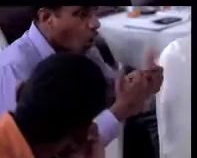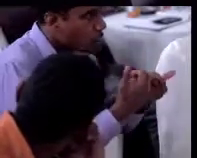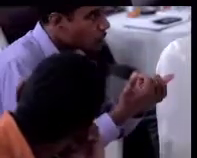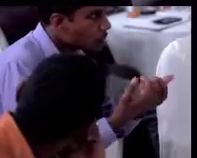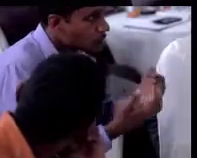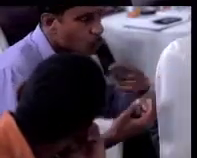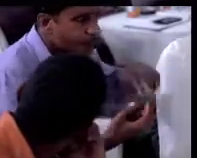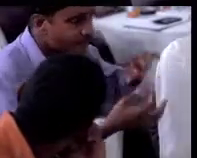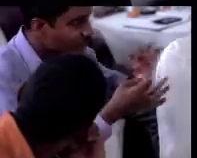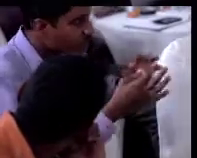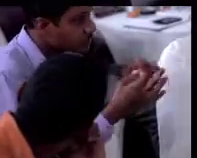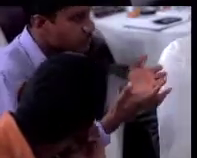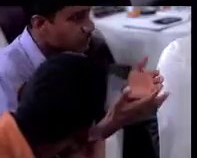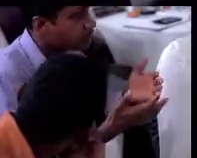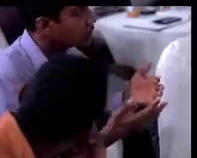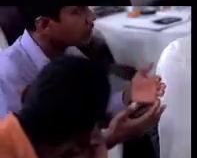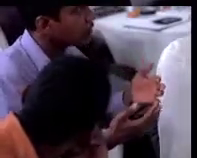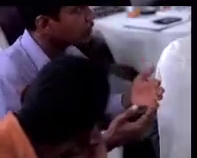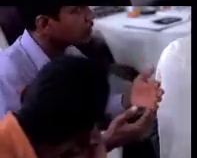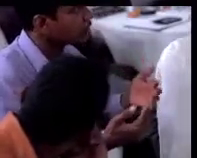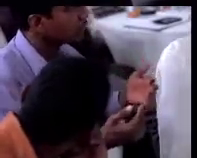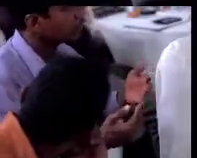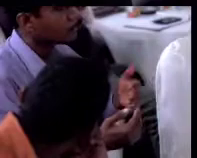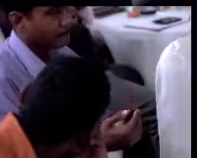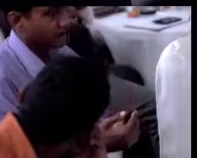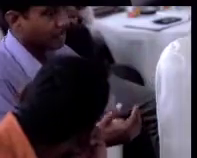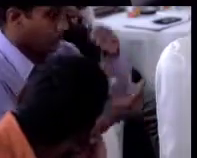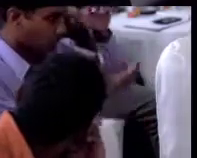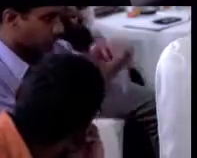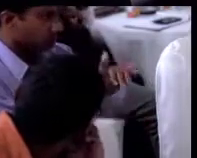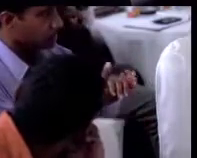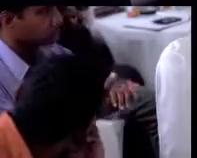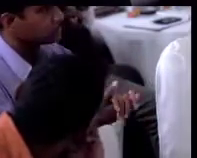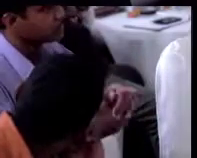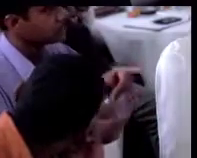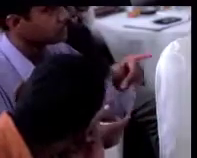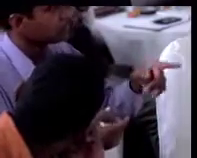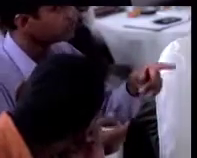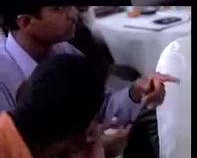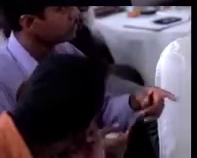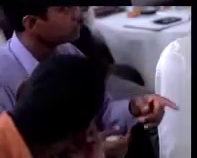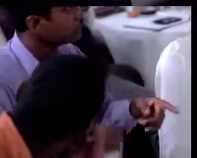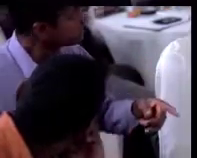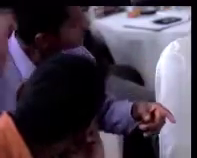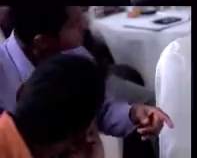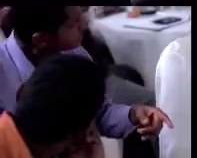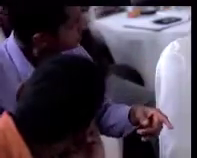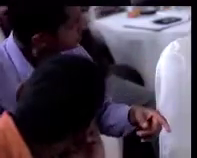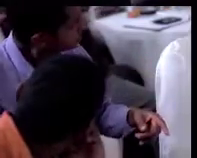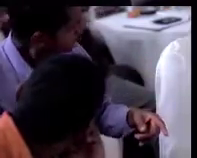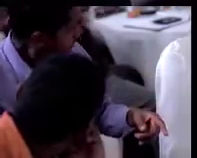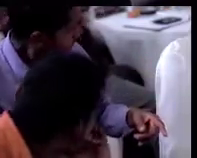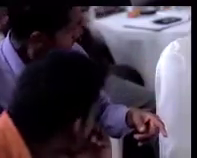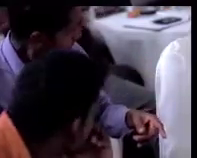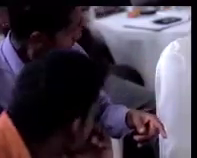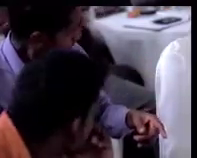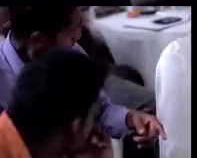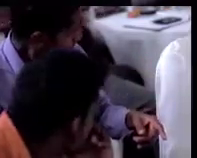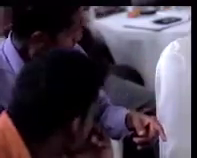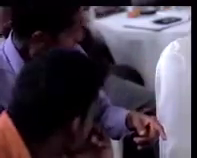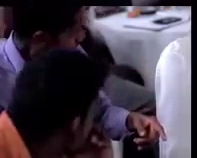into action and figure out, okay, how are we going to recover from this? So of course my husband, being Bob the Builder, he